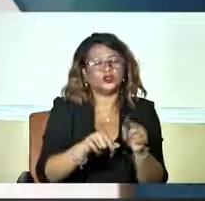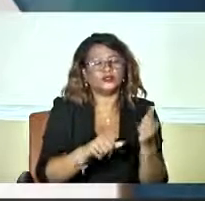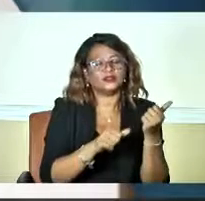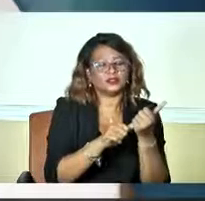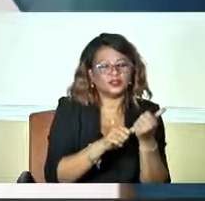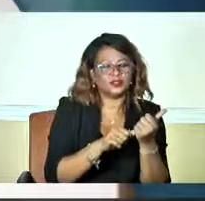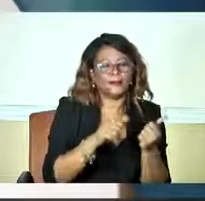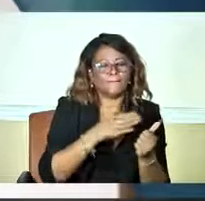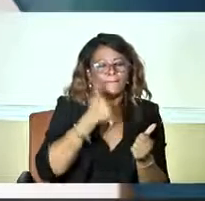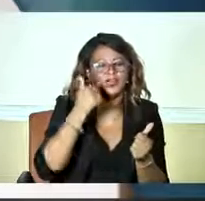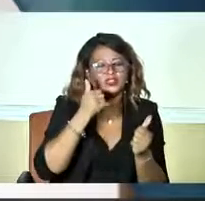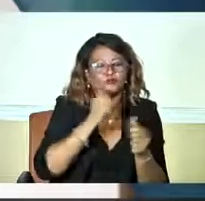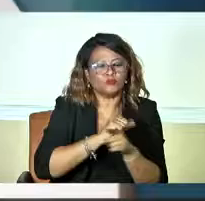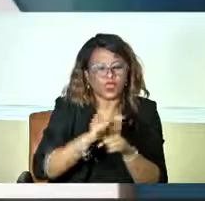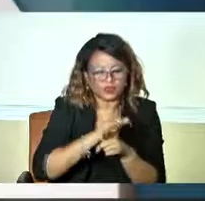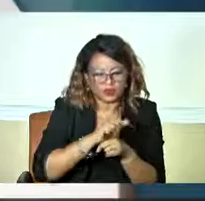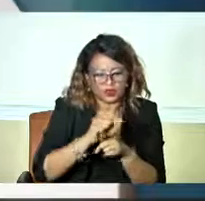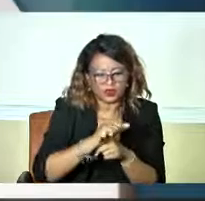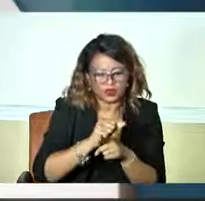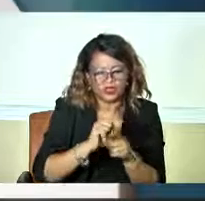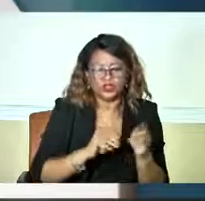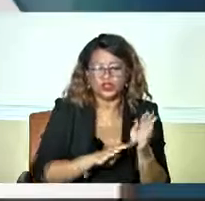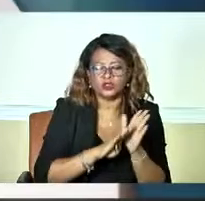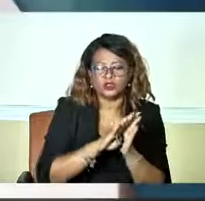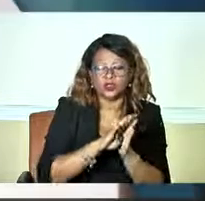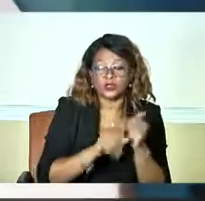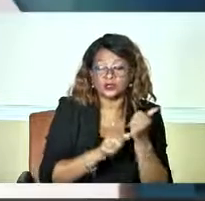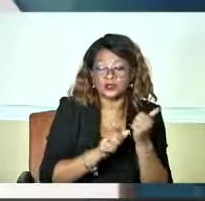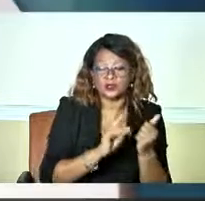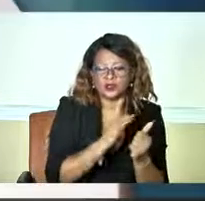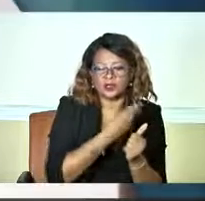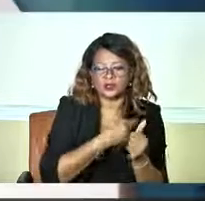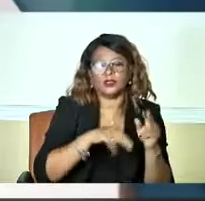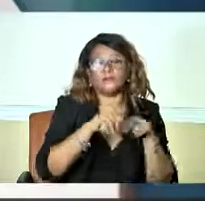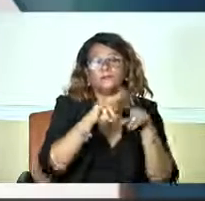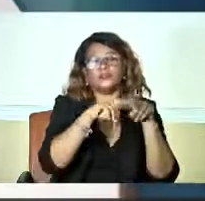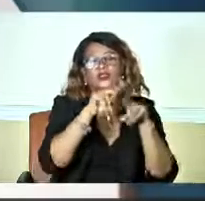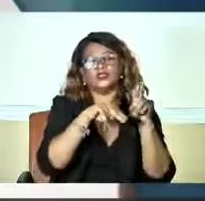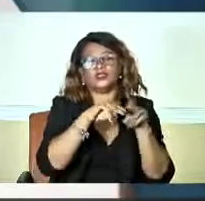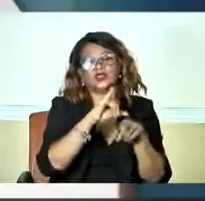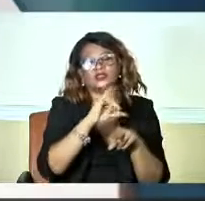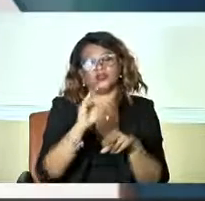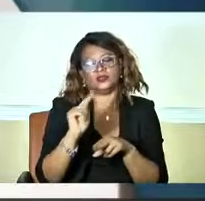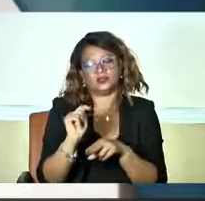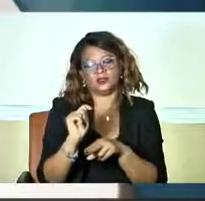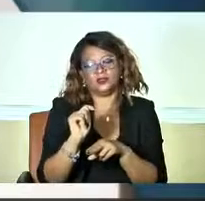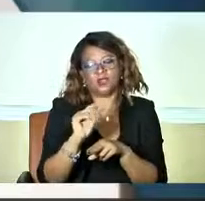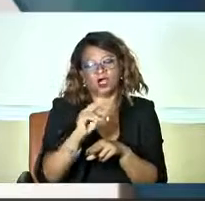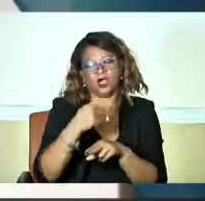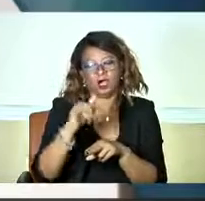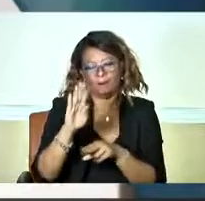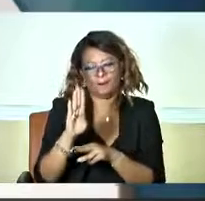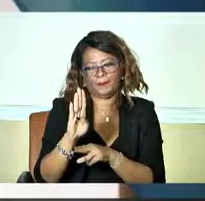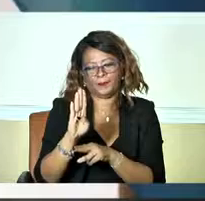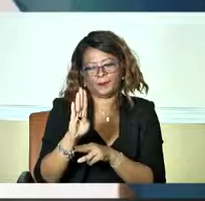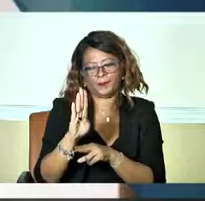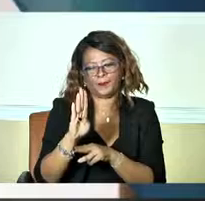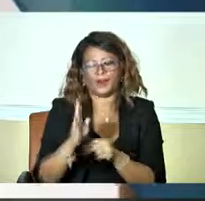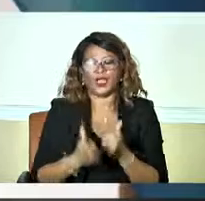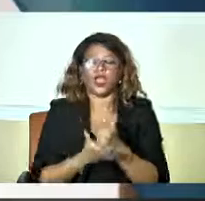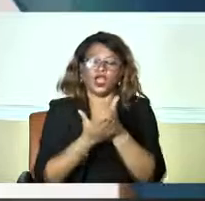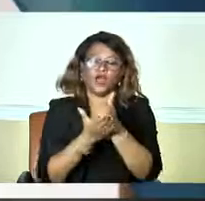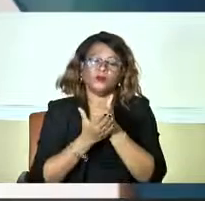best practices and technical guidance in order to assist us in building an ICT hub. They will also help us